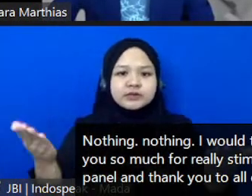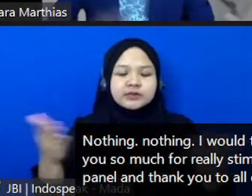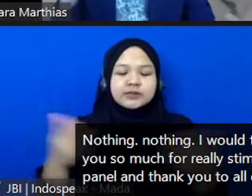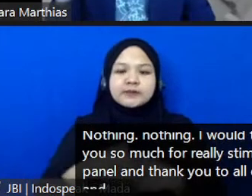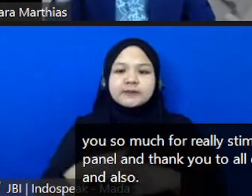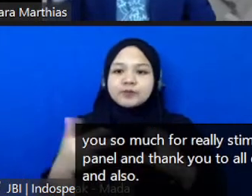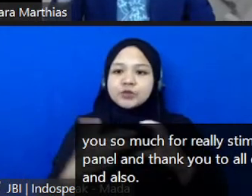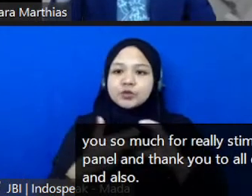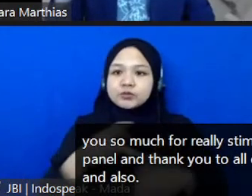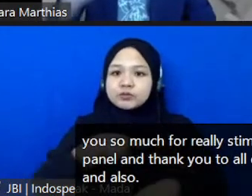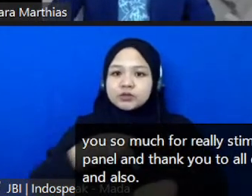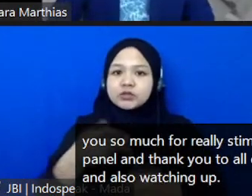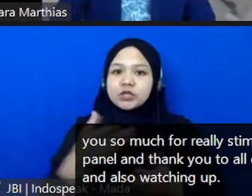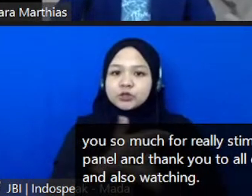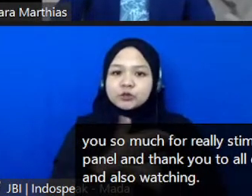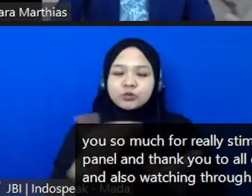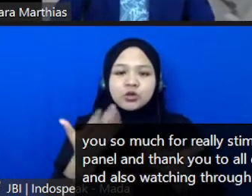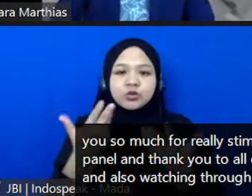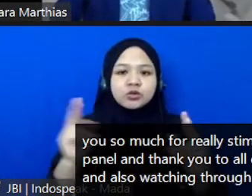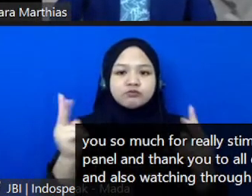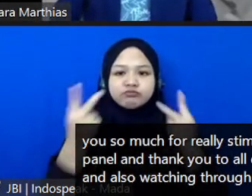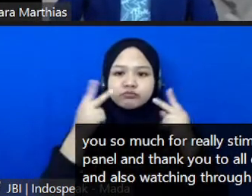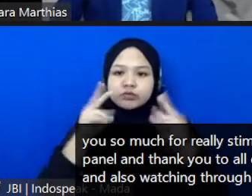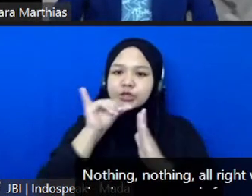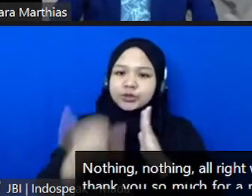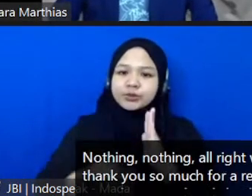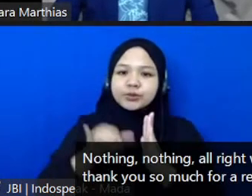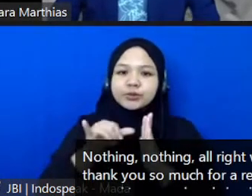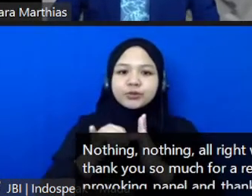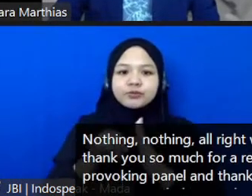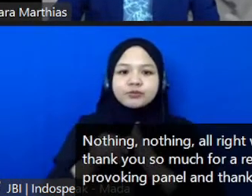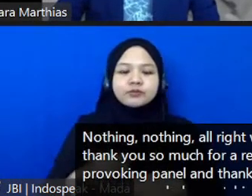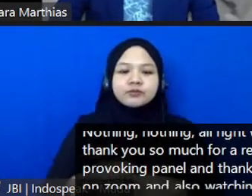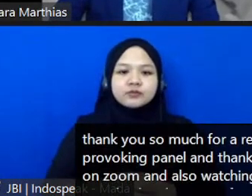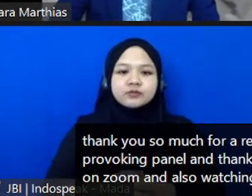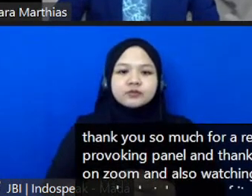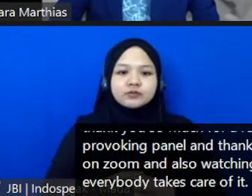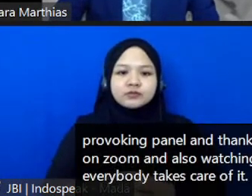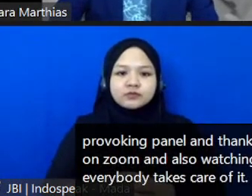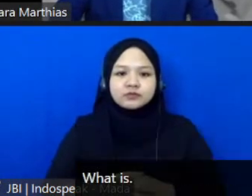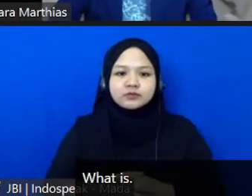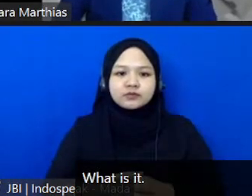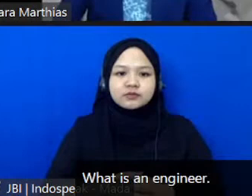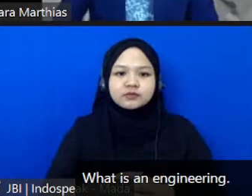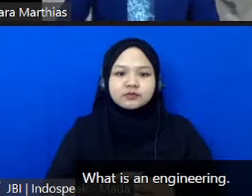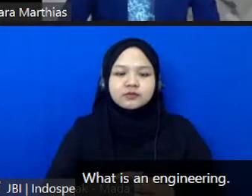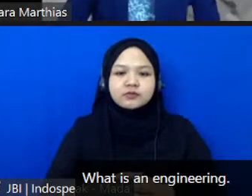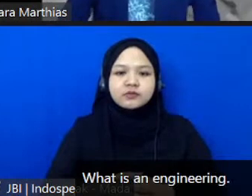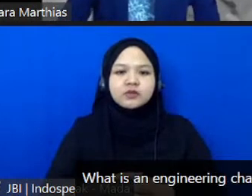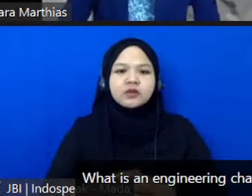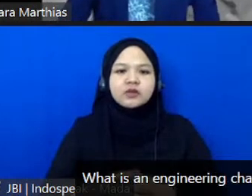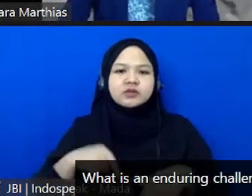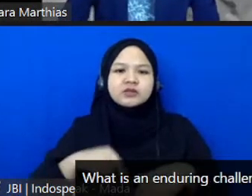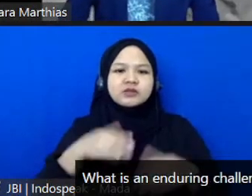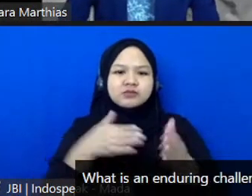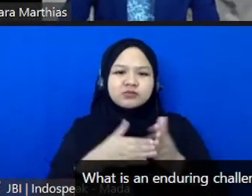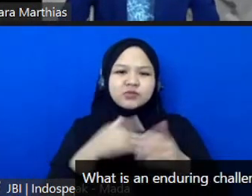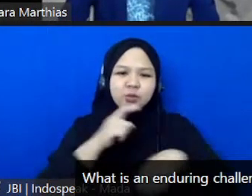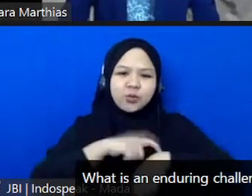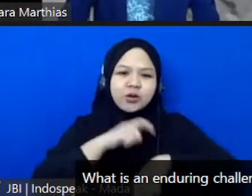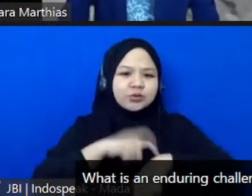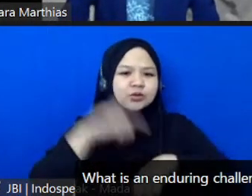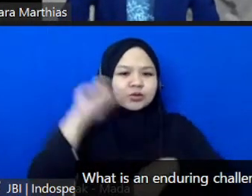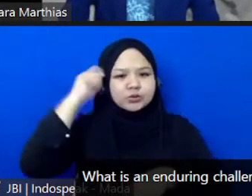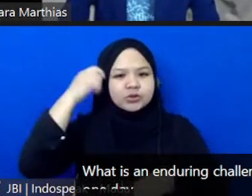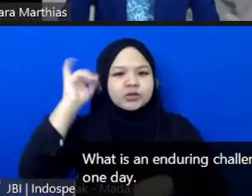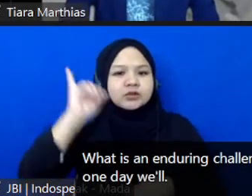also watching through YouTube. So I hope everybody takes care at what is an enduring, challenging time, and hopefully